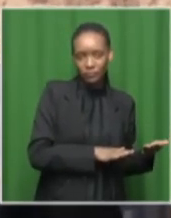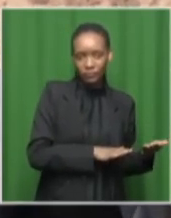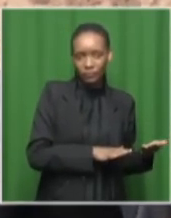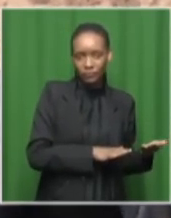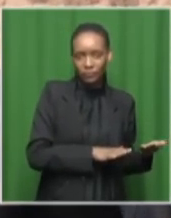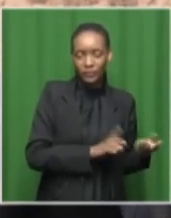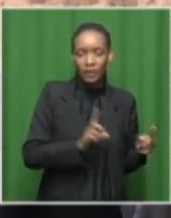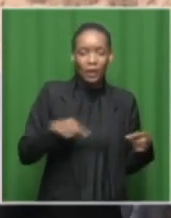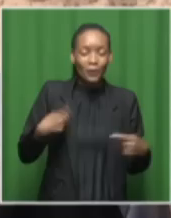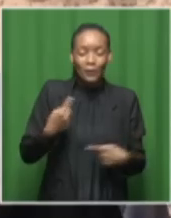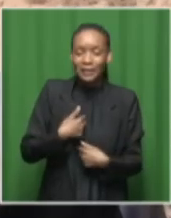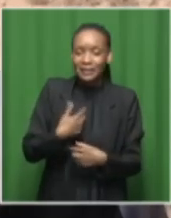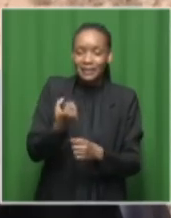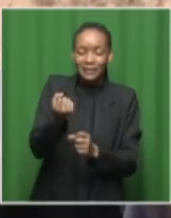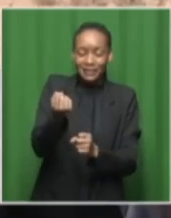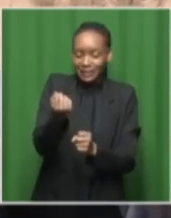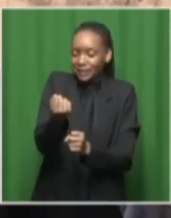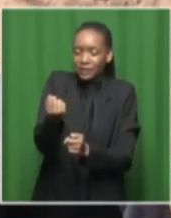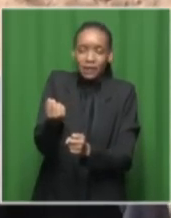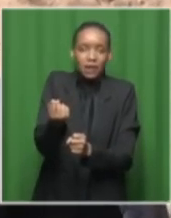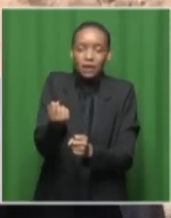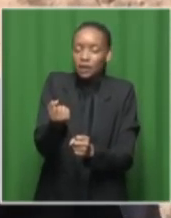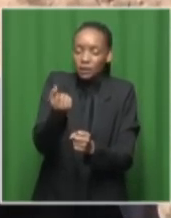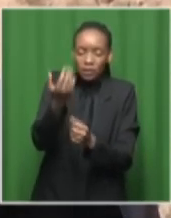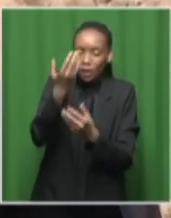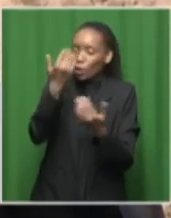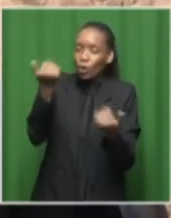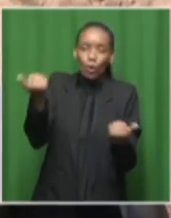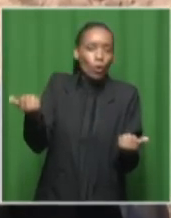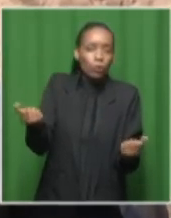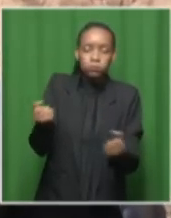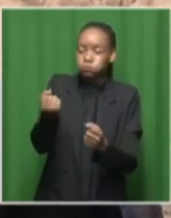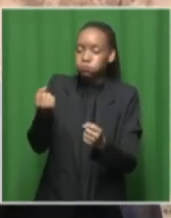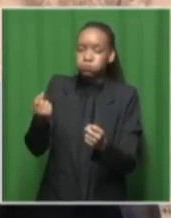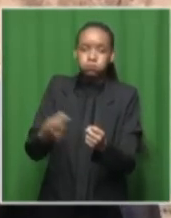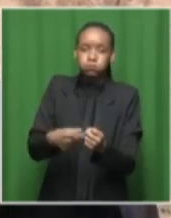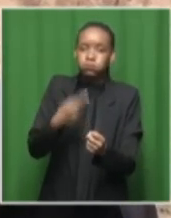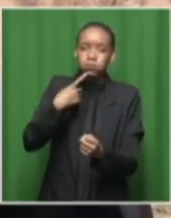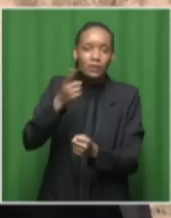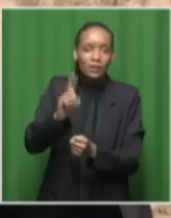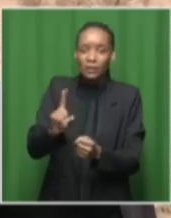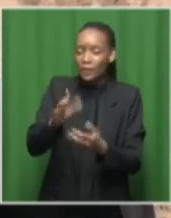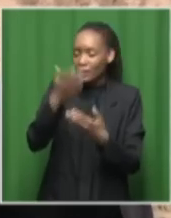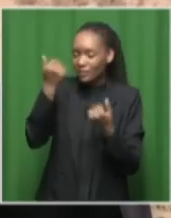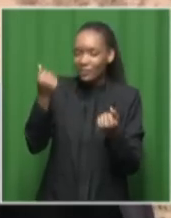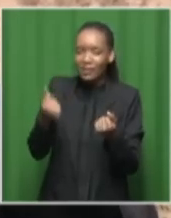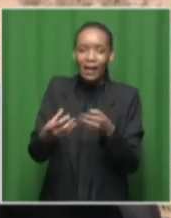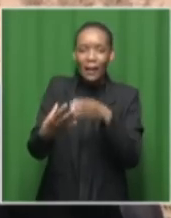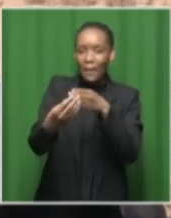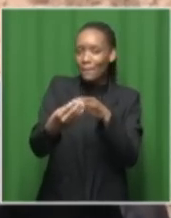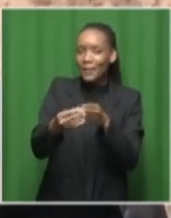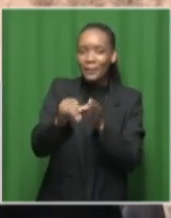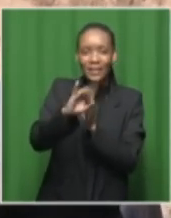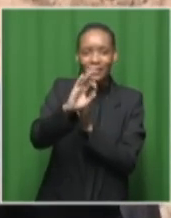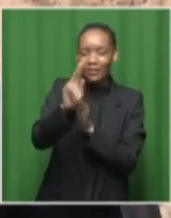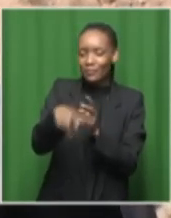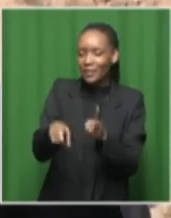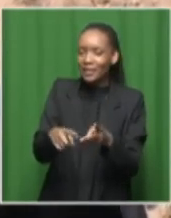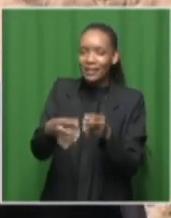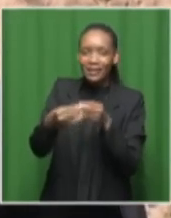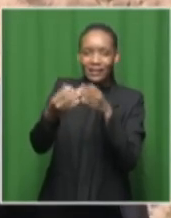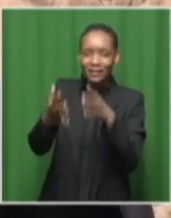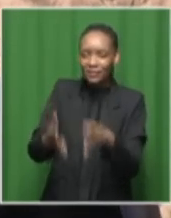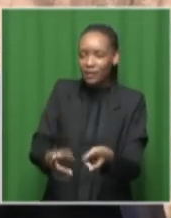We are speechless to everyone. We don't know what to say to the members of the IFP, to the leaders of the IFP, to